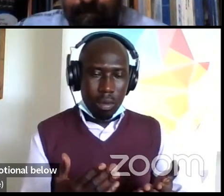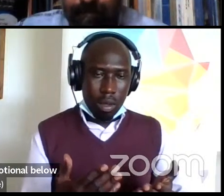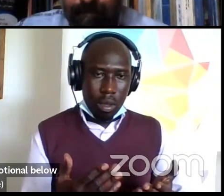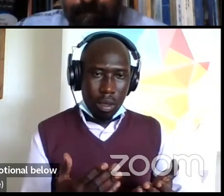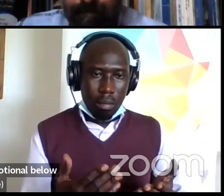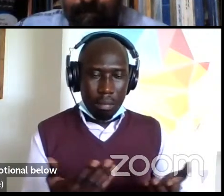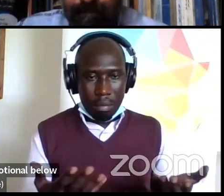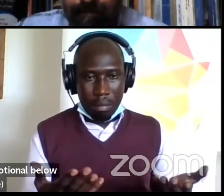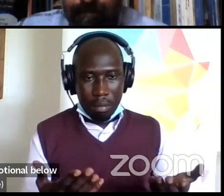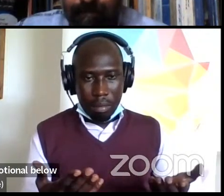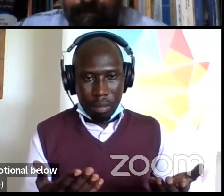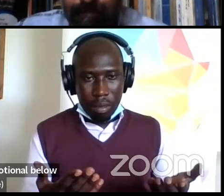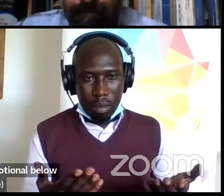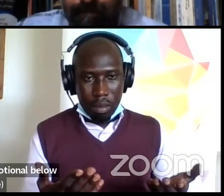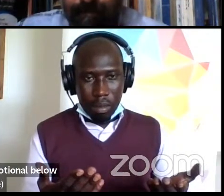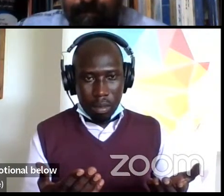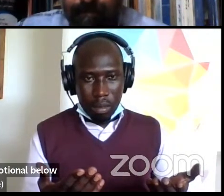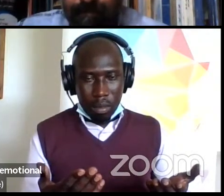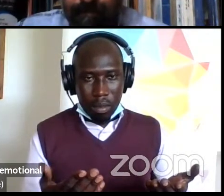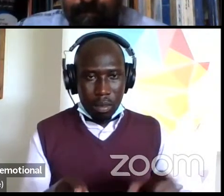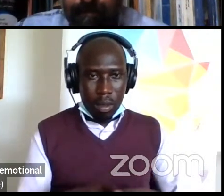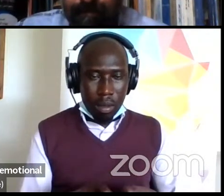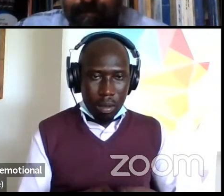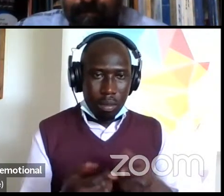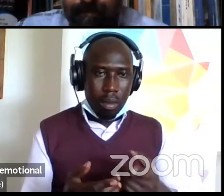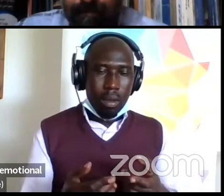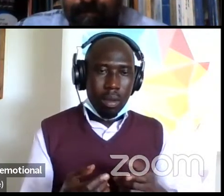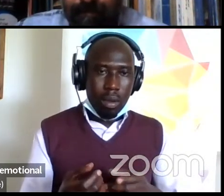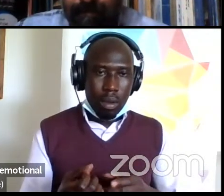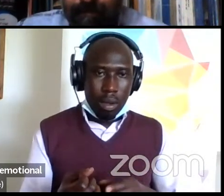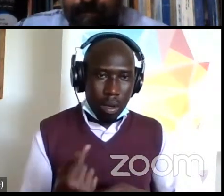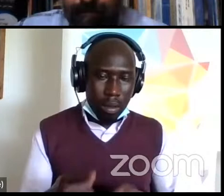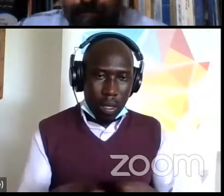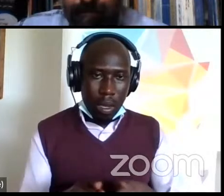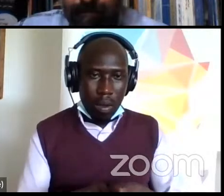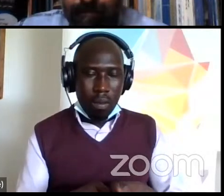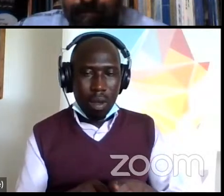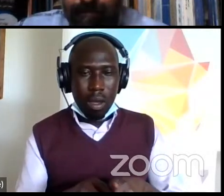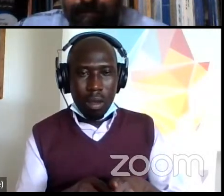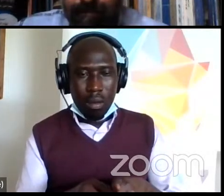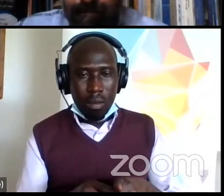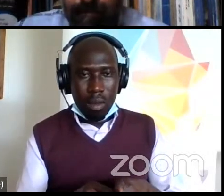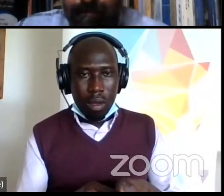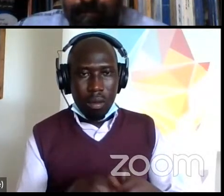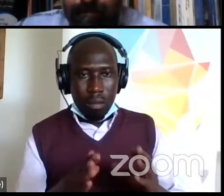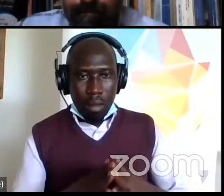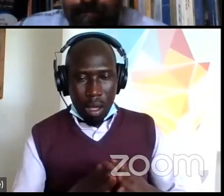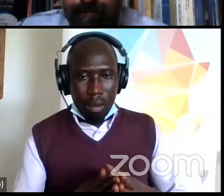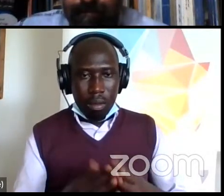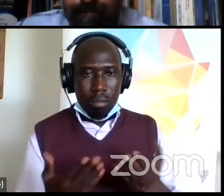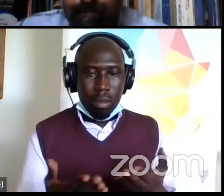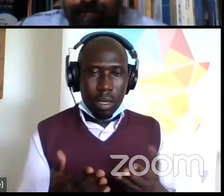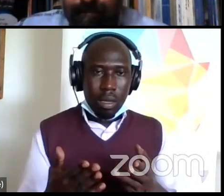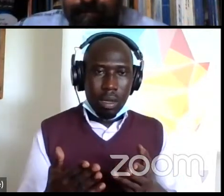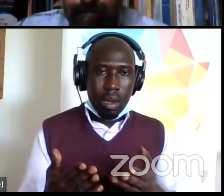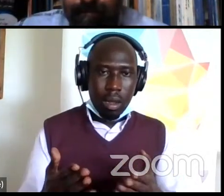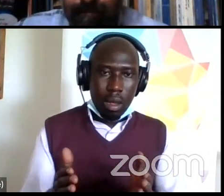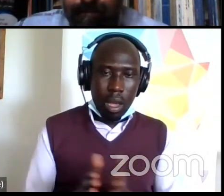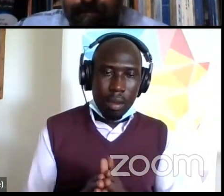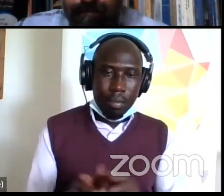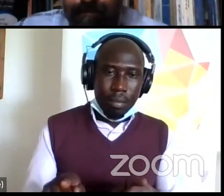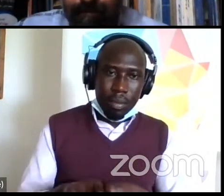the and the repercussions on that, on the mental help of activists and human rights